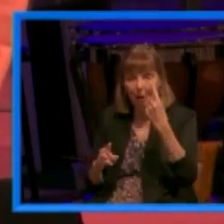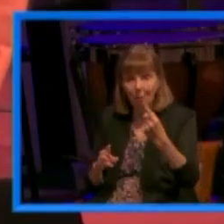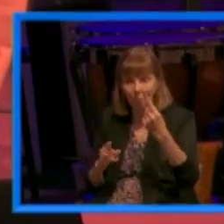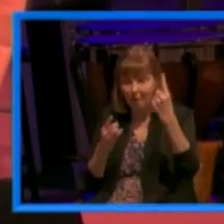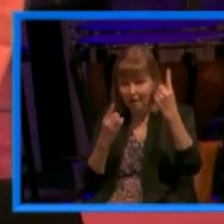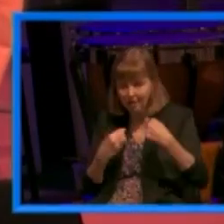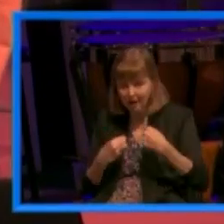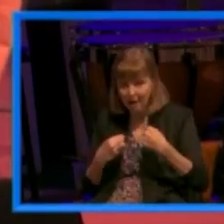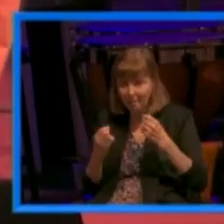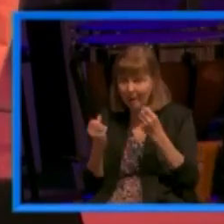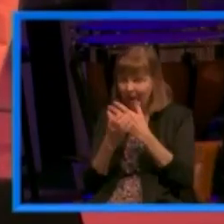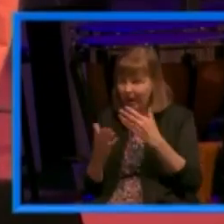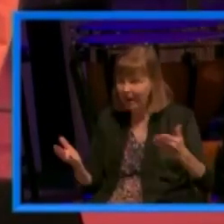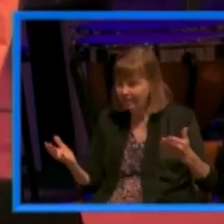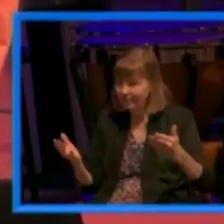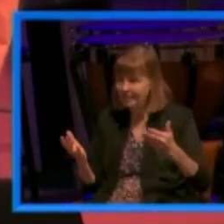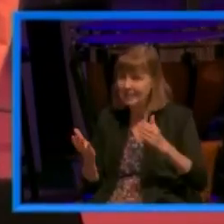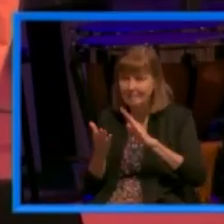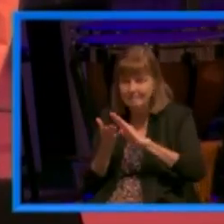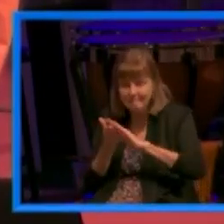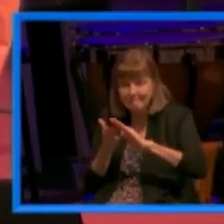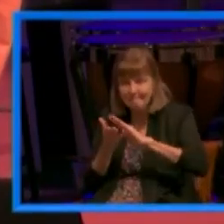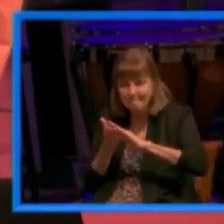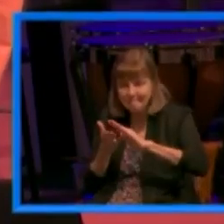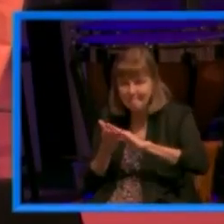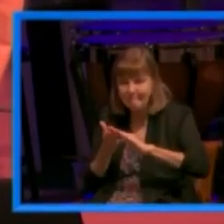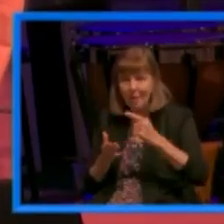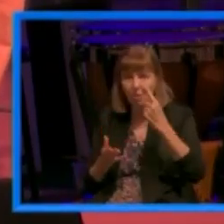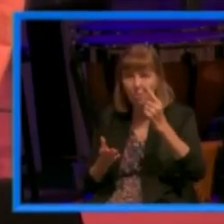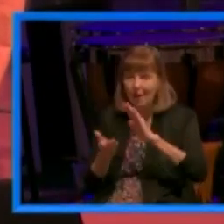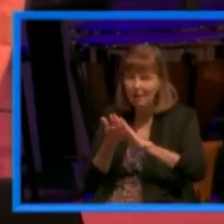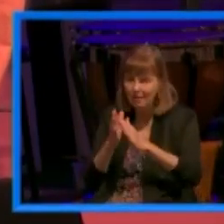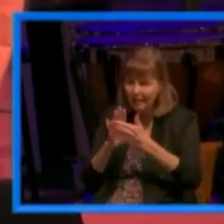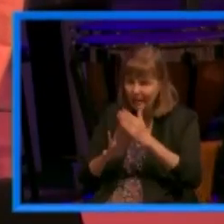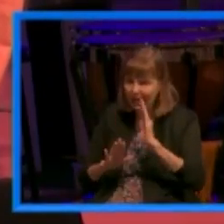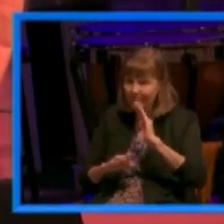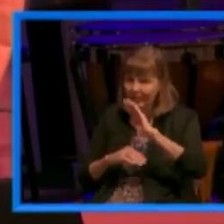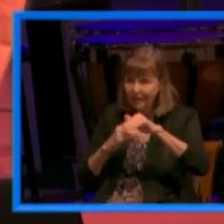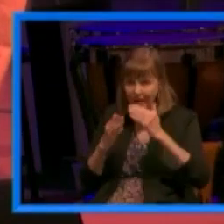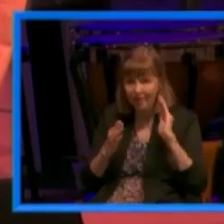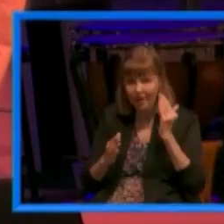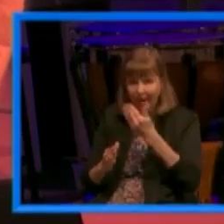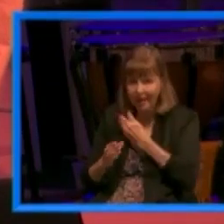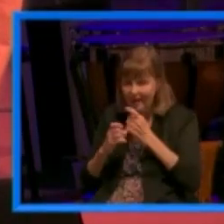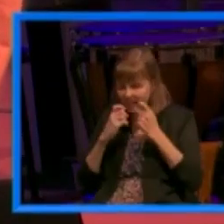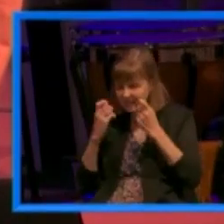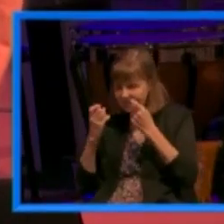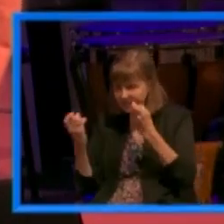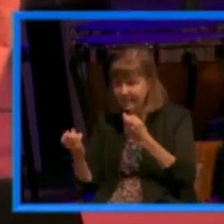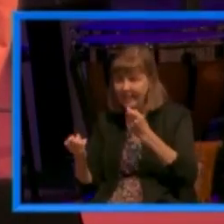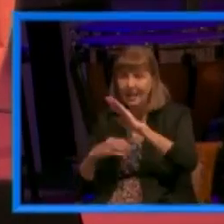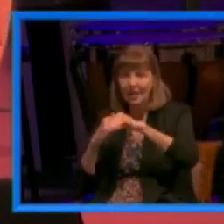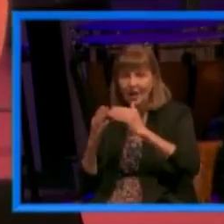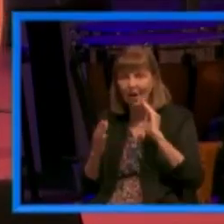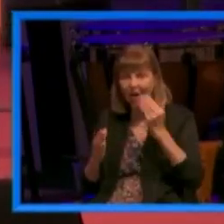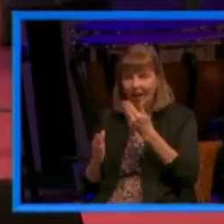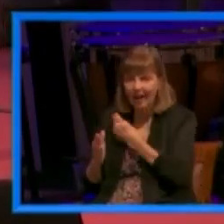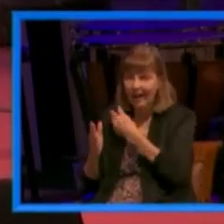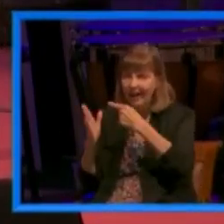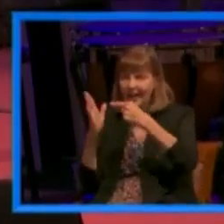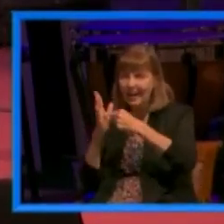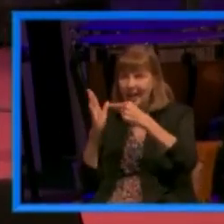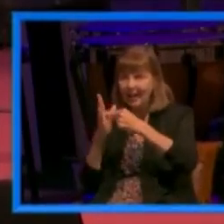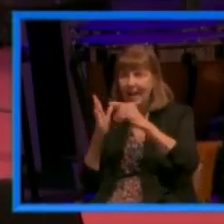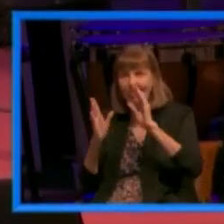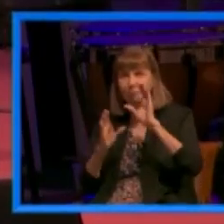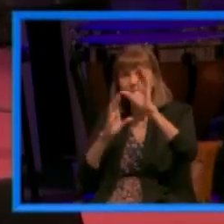away. There is one who has forgiven us all our sins. There is one who's carried all our debt to the cross. There is one who came from